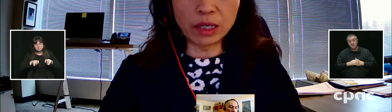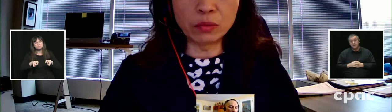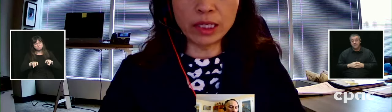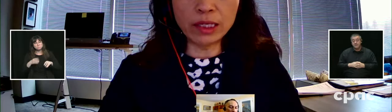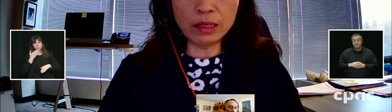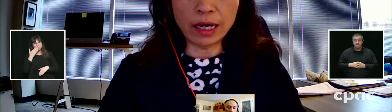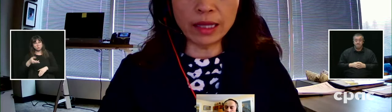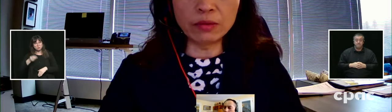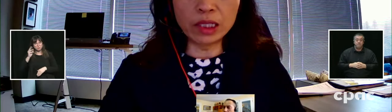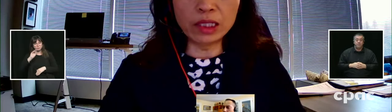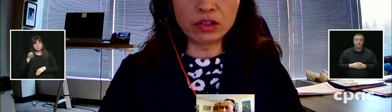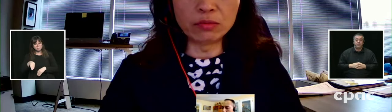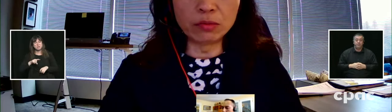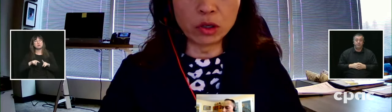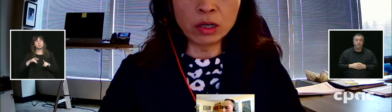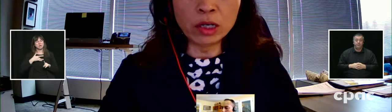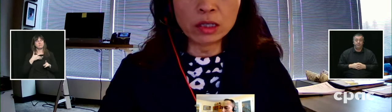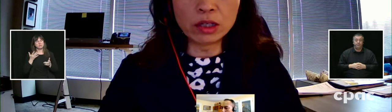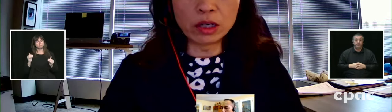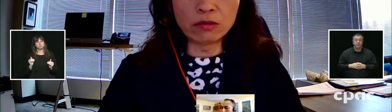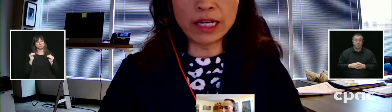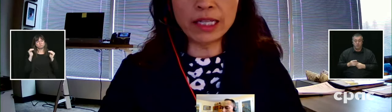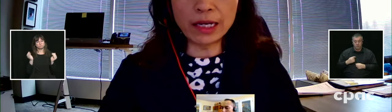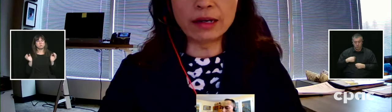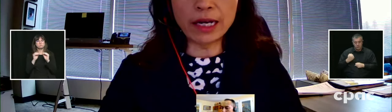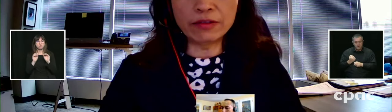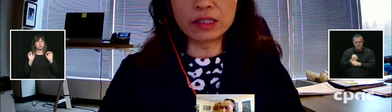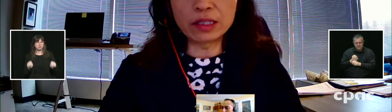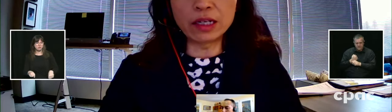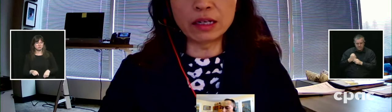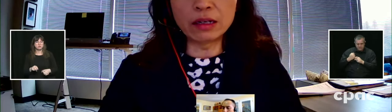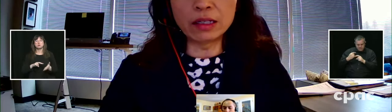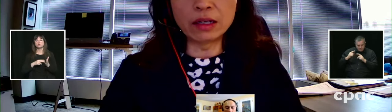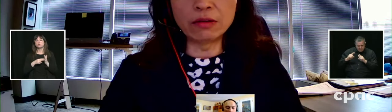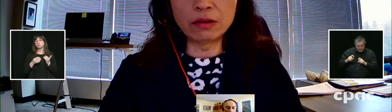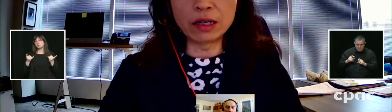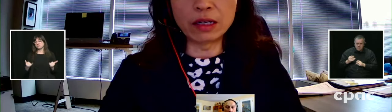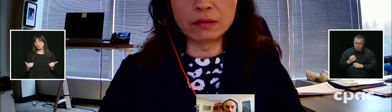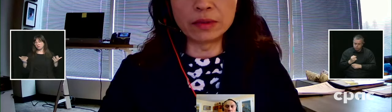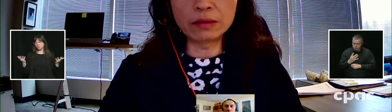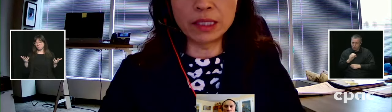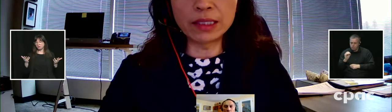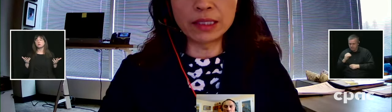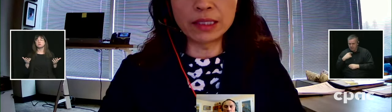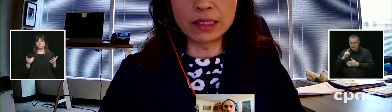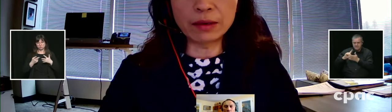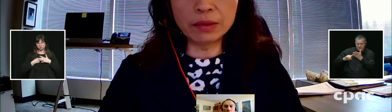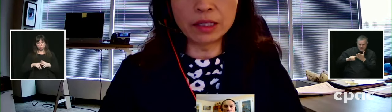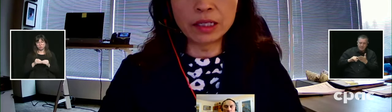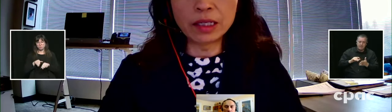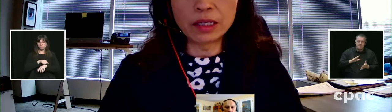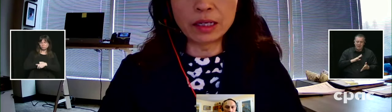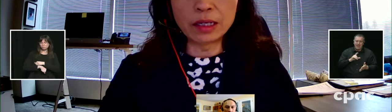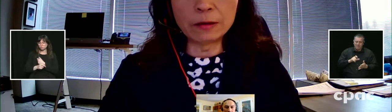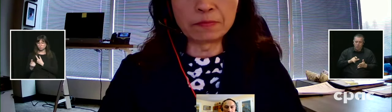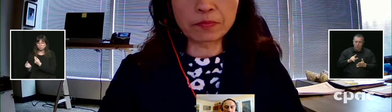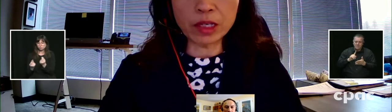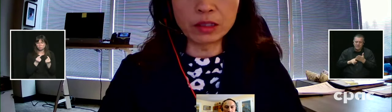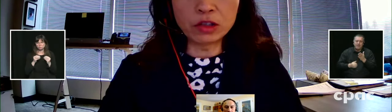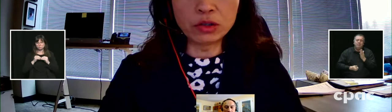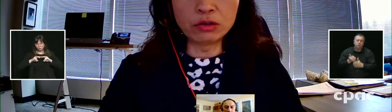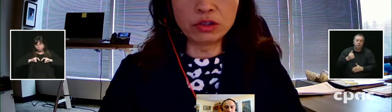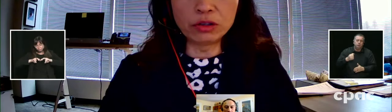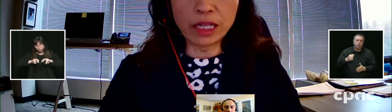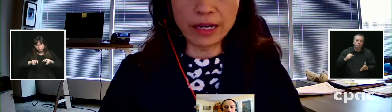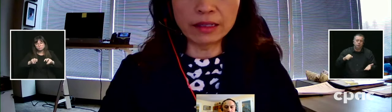but I think we need to do more. So right now efforts are being stepped up